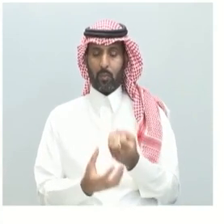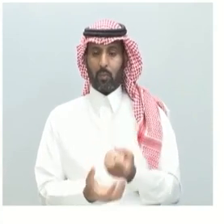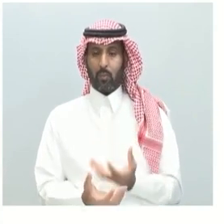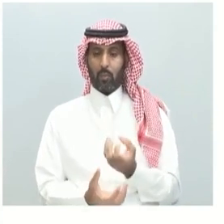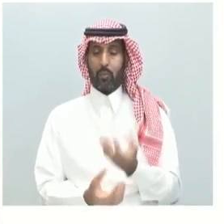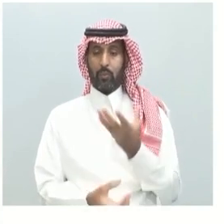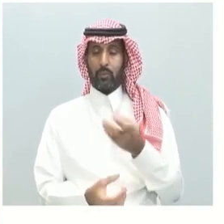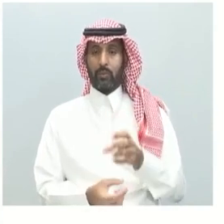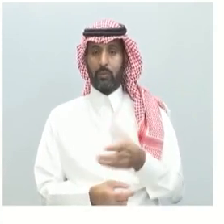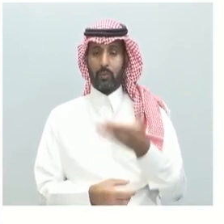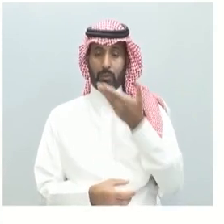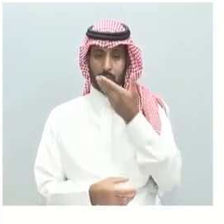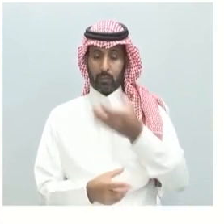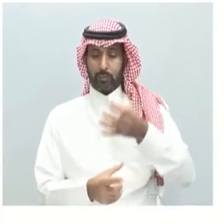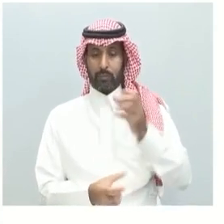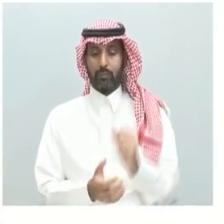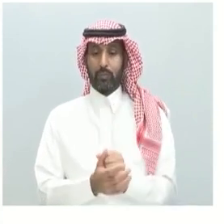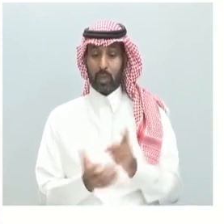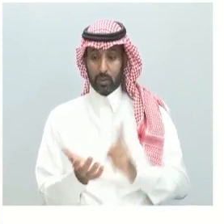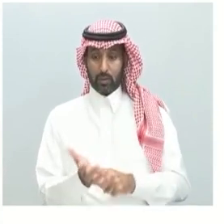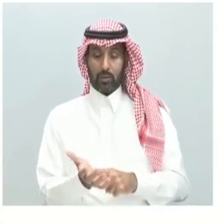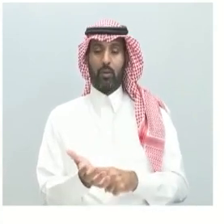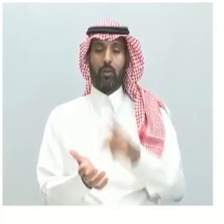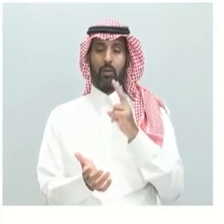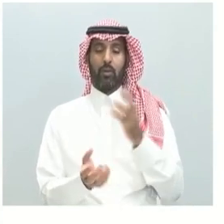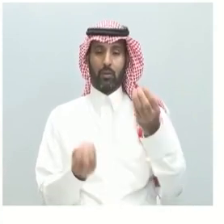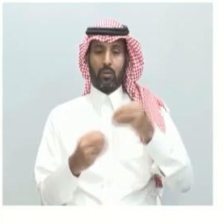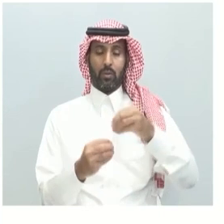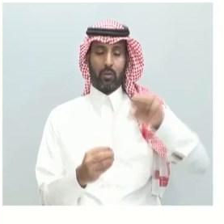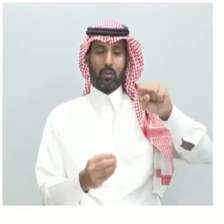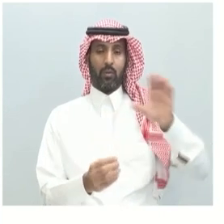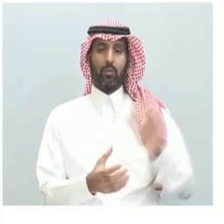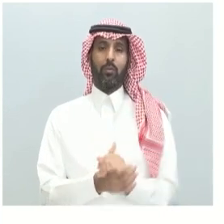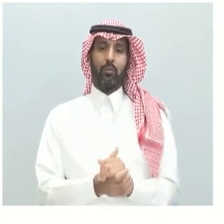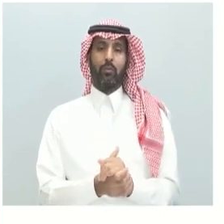degrees Fahrenheit. So this is a fact. That's why we use the simple